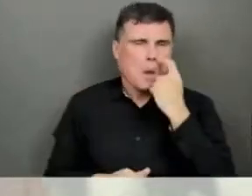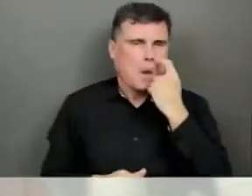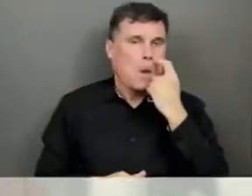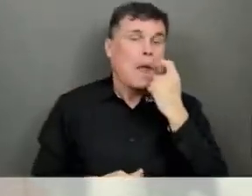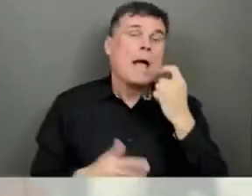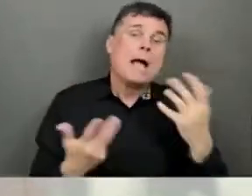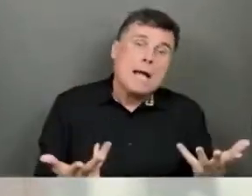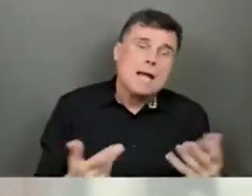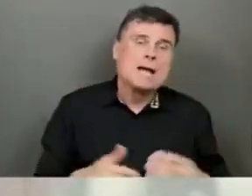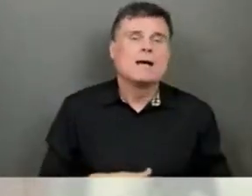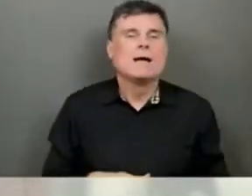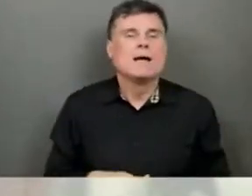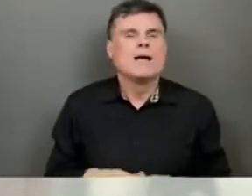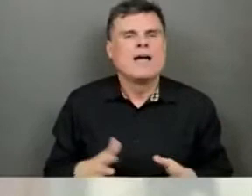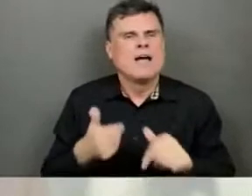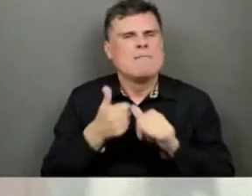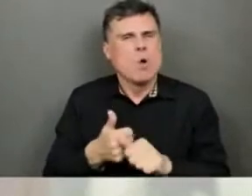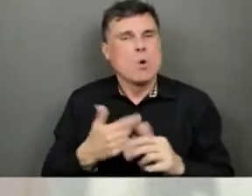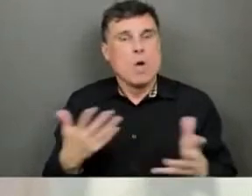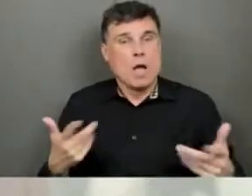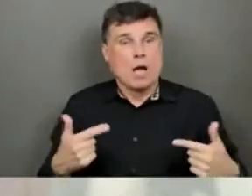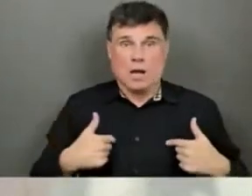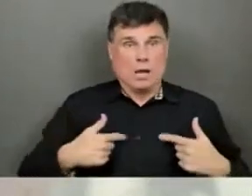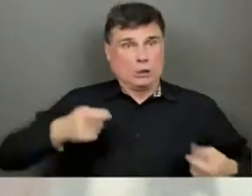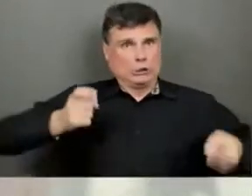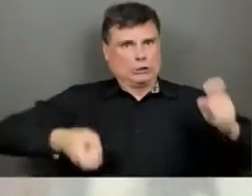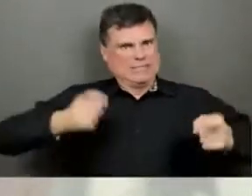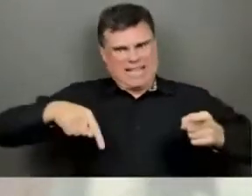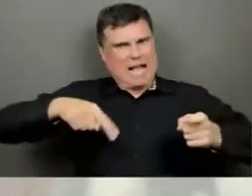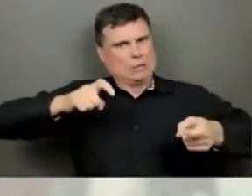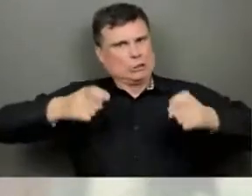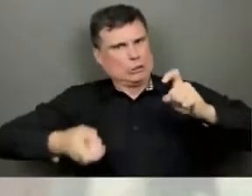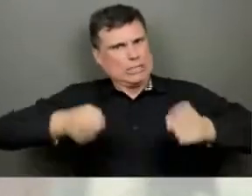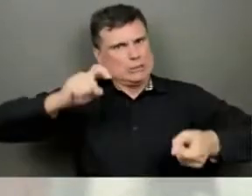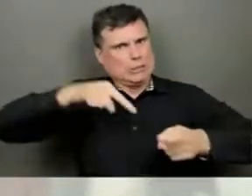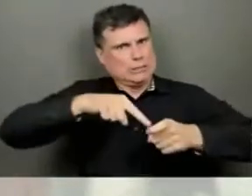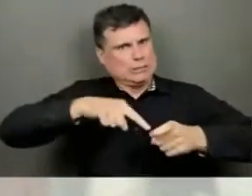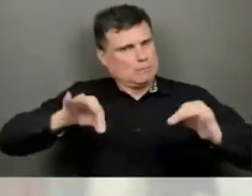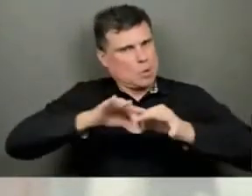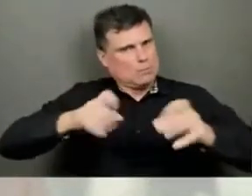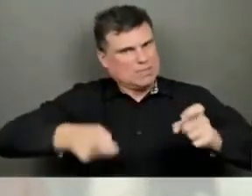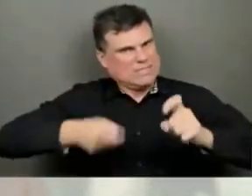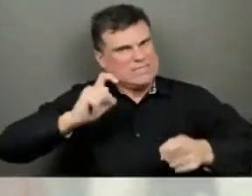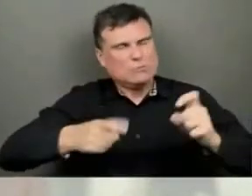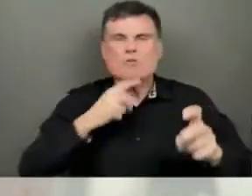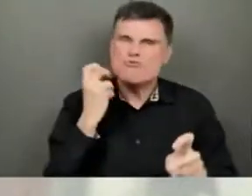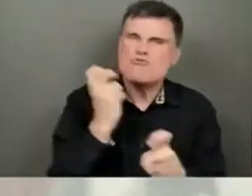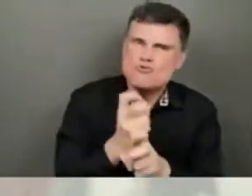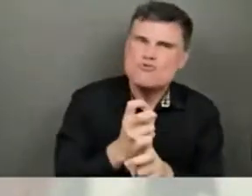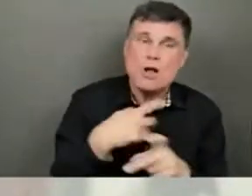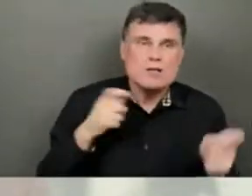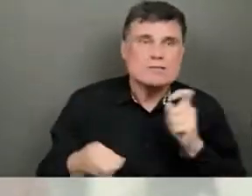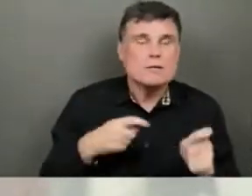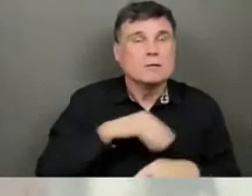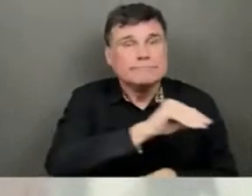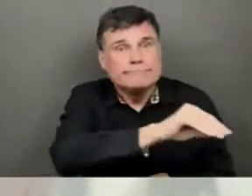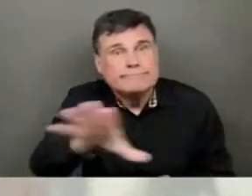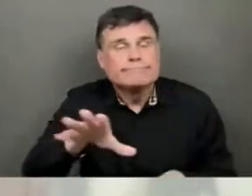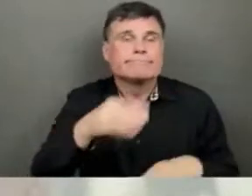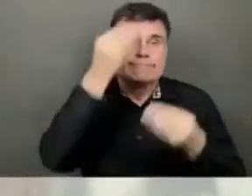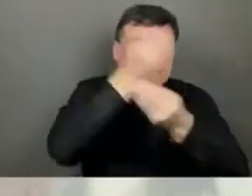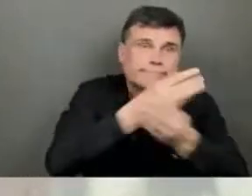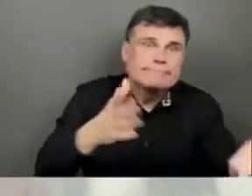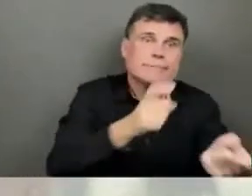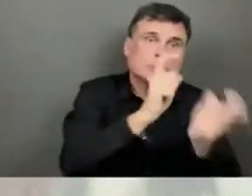think, and hard on everybody. And I absolutely recognize that we have all suffered through this,